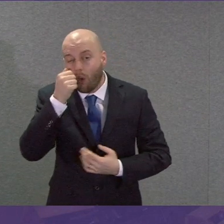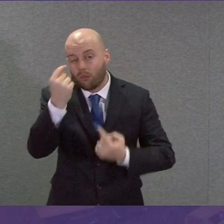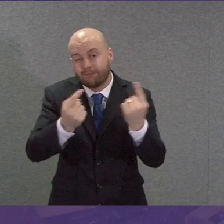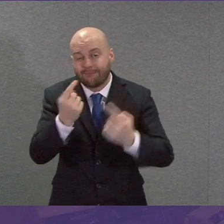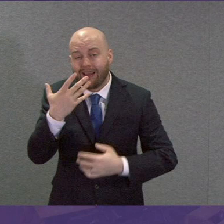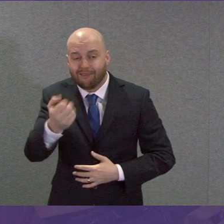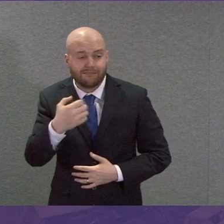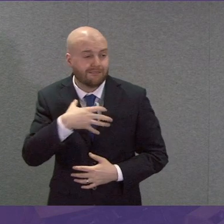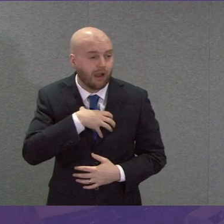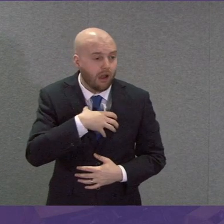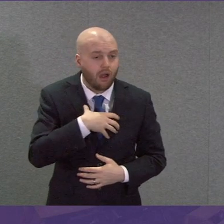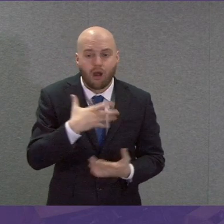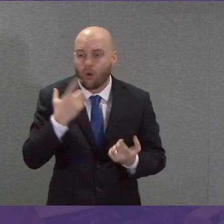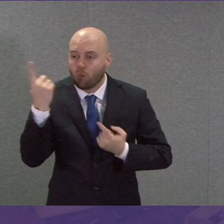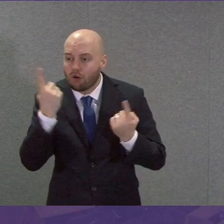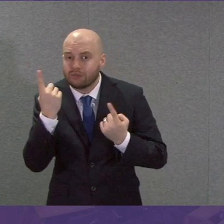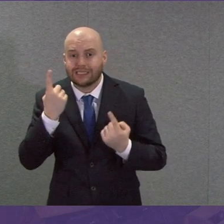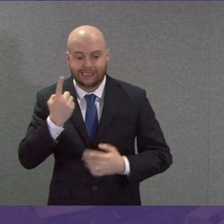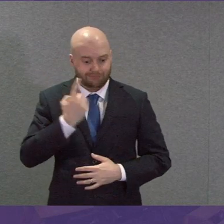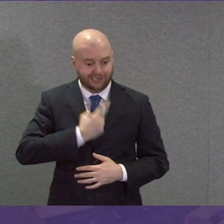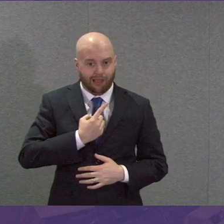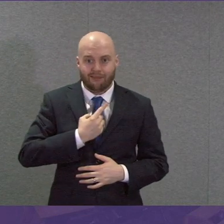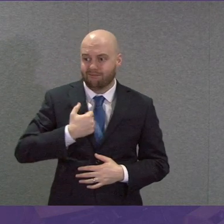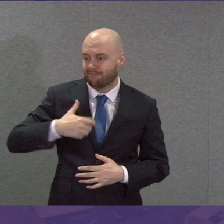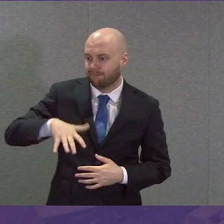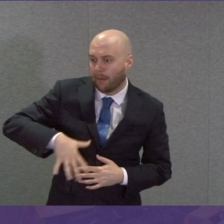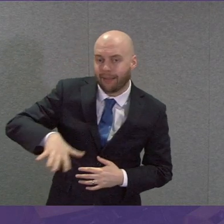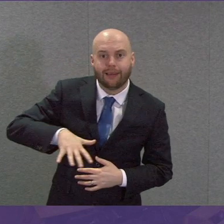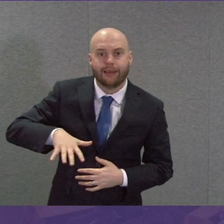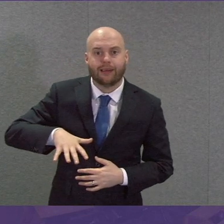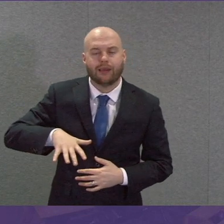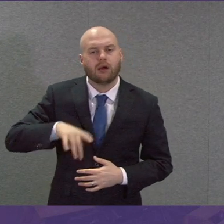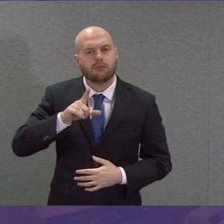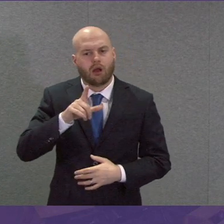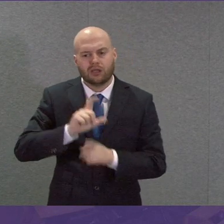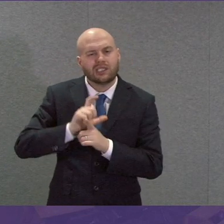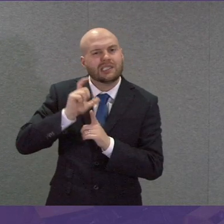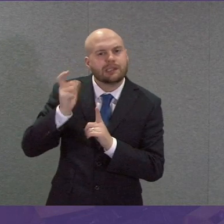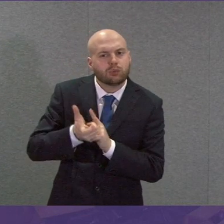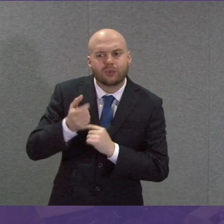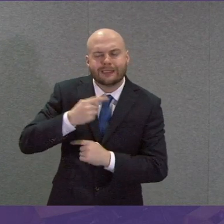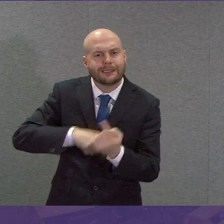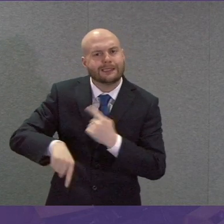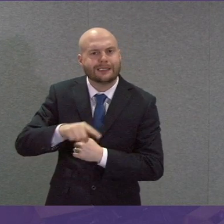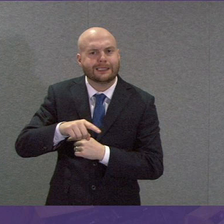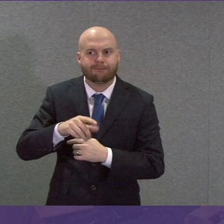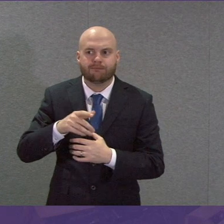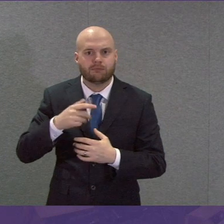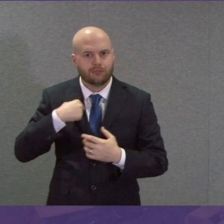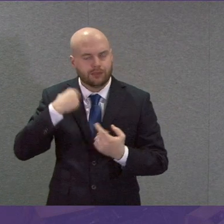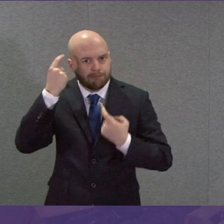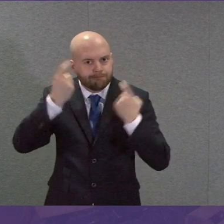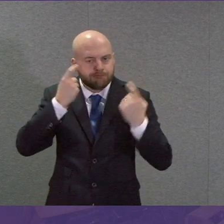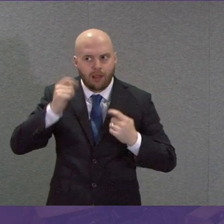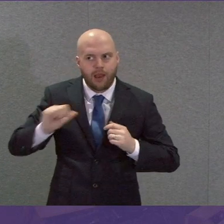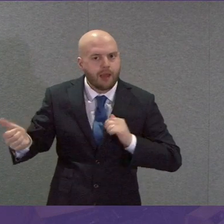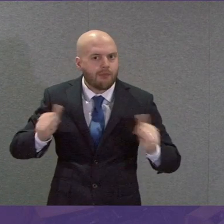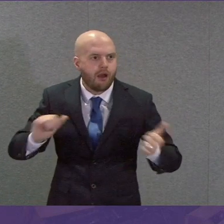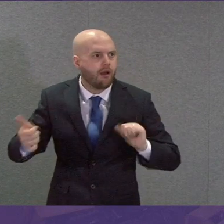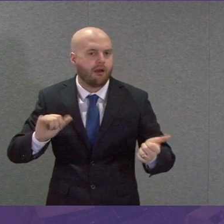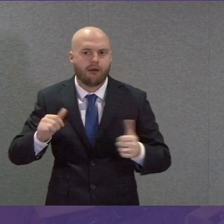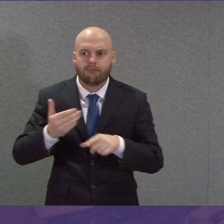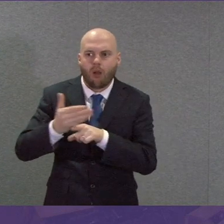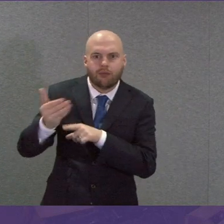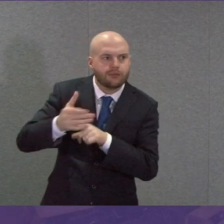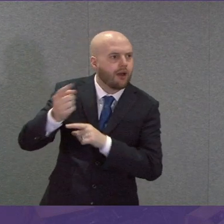oneself and one's loved ones. It's also been a thread of community solidarity, concern for all of those around us, generosity of spirit and